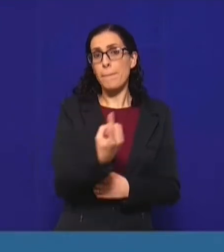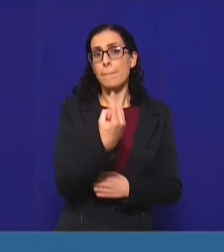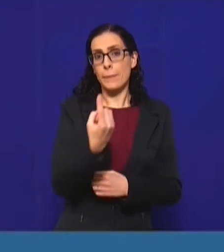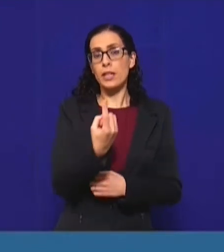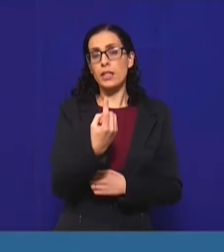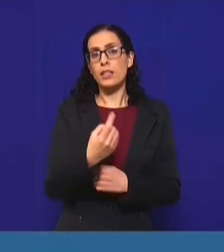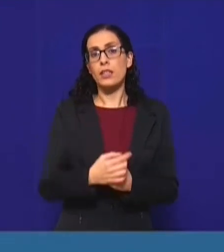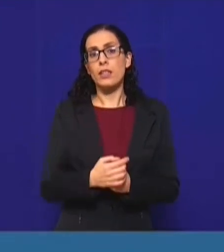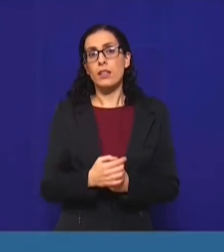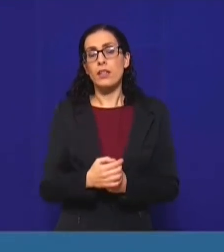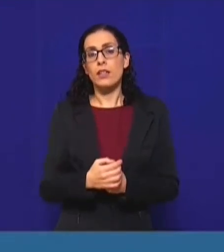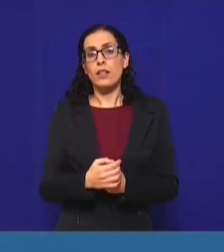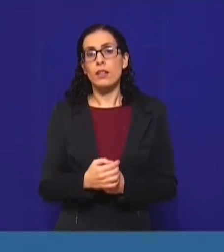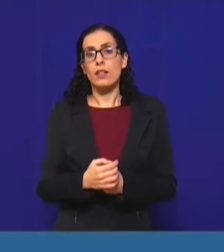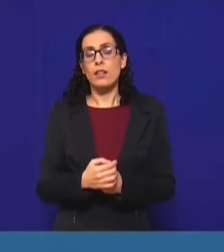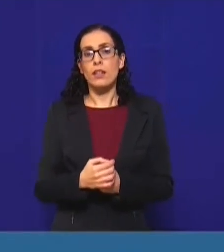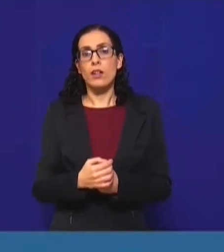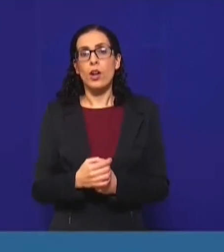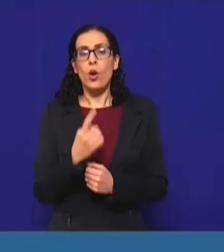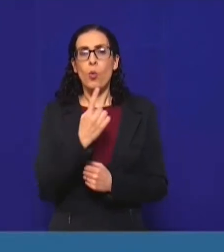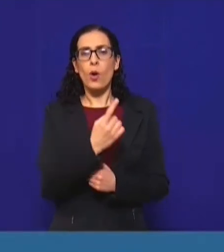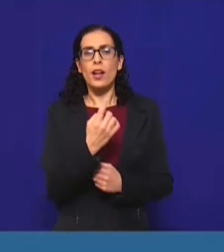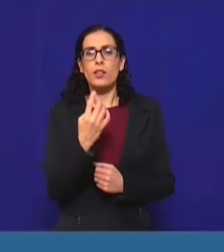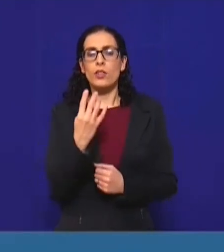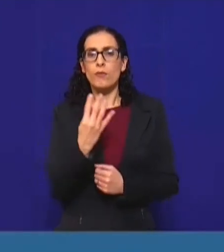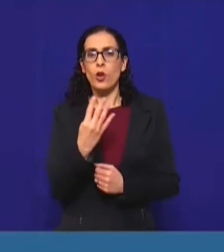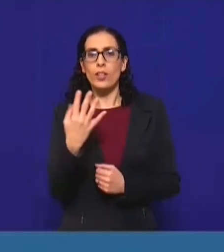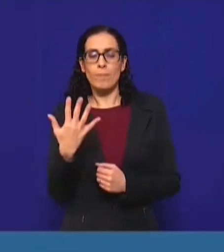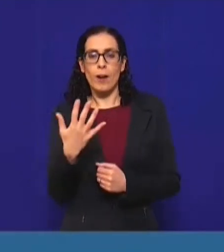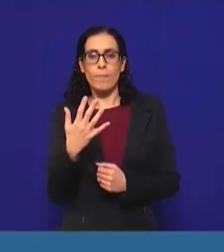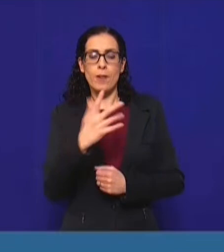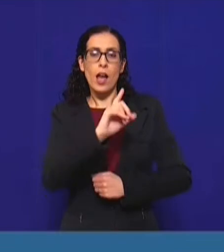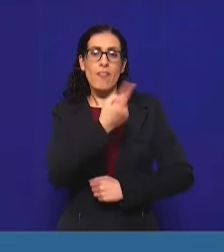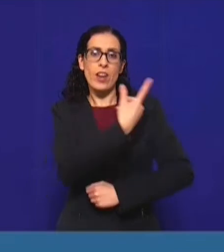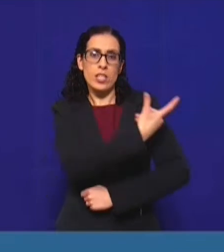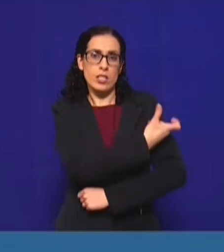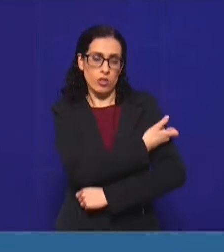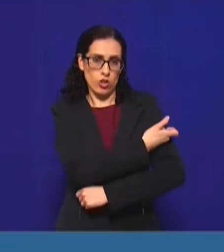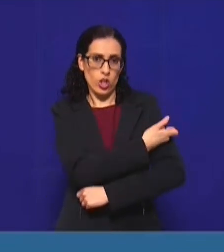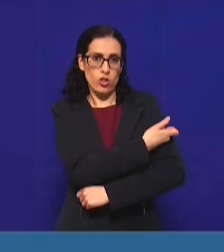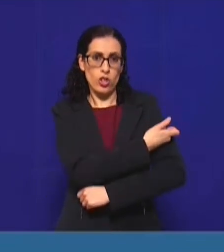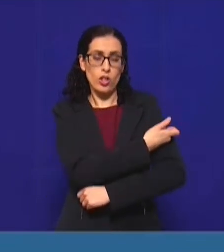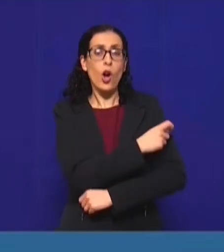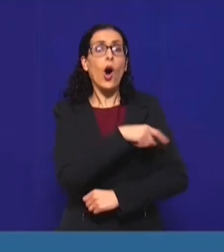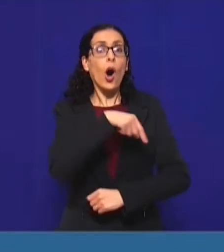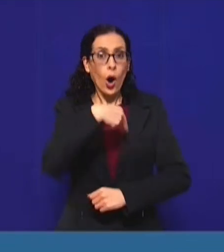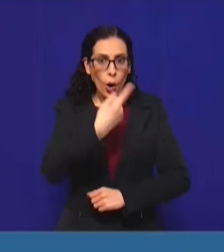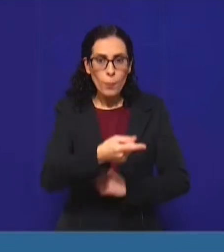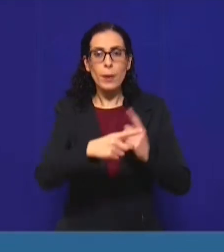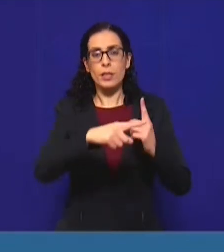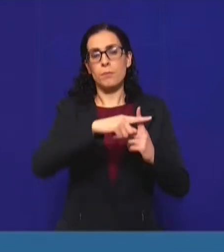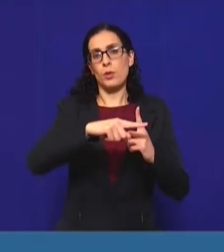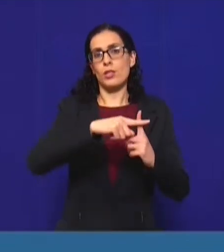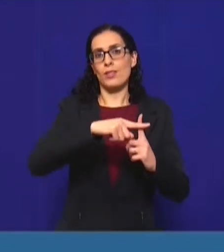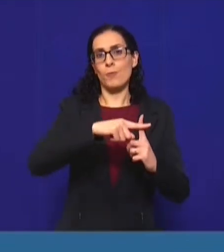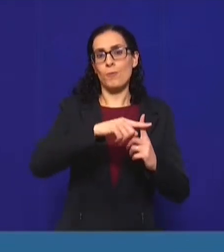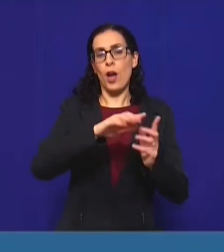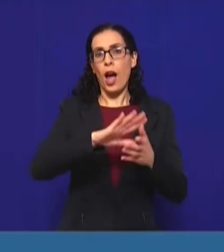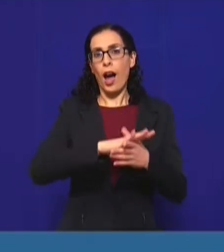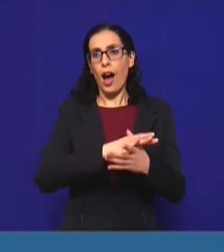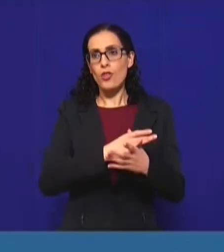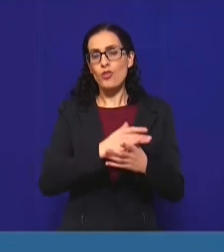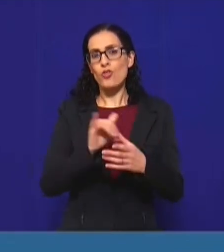dwar 145 persons li ħadu l-ewwel doża u huma mbagħad ħarġu pożittivi għaliex kellek